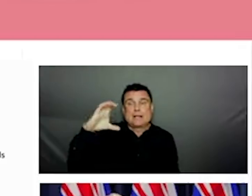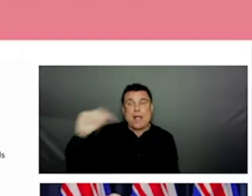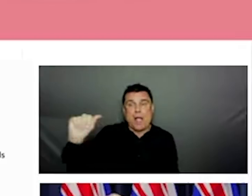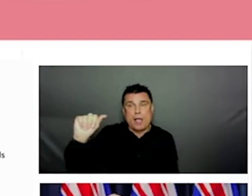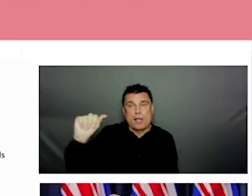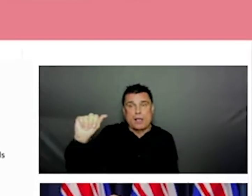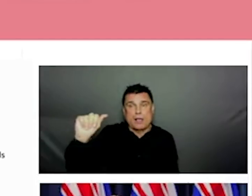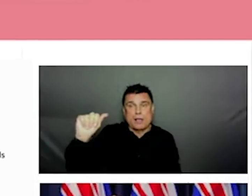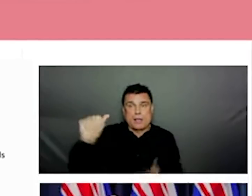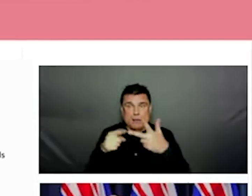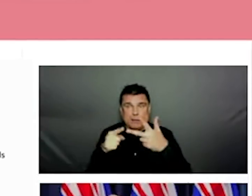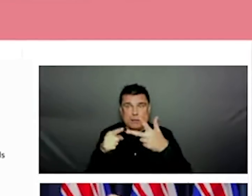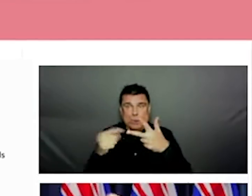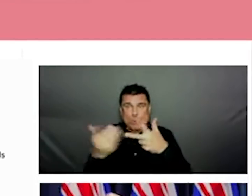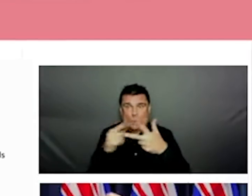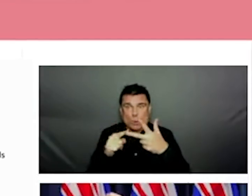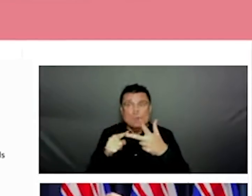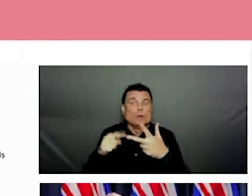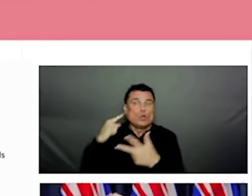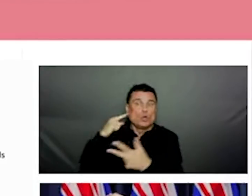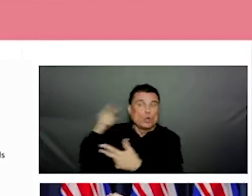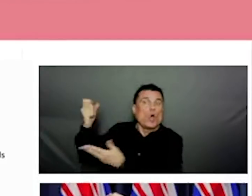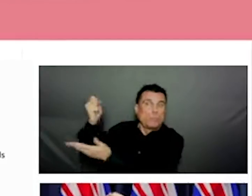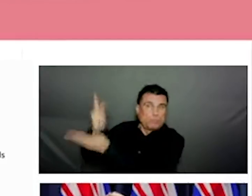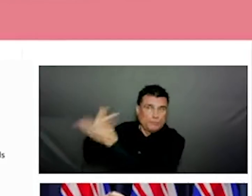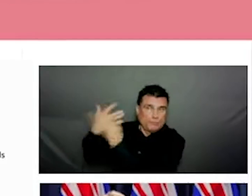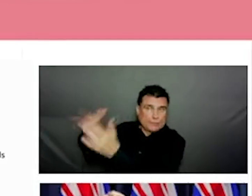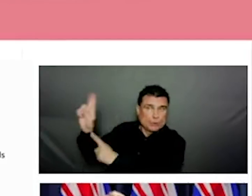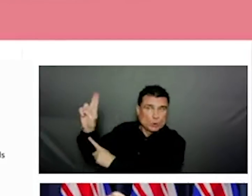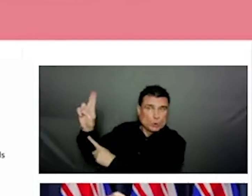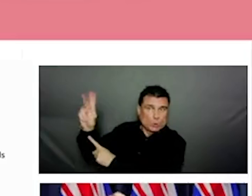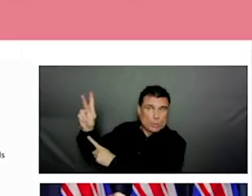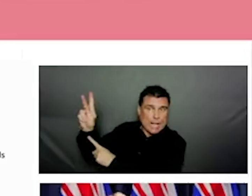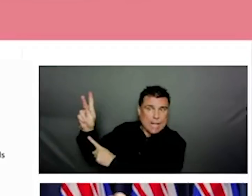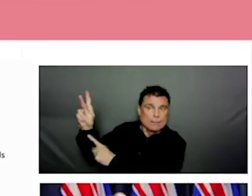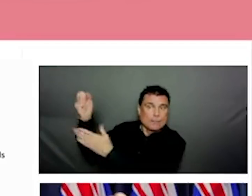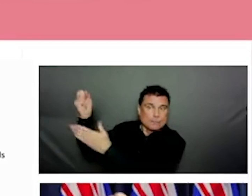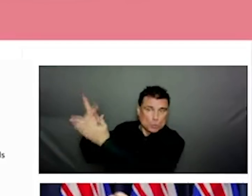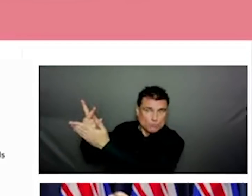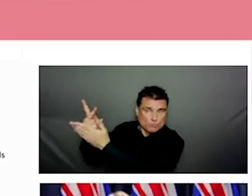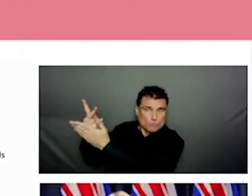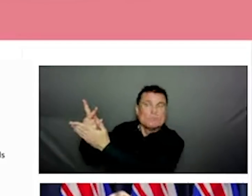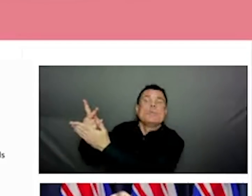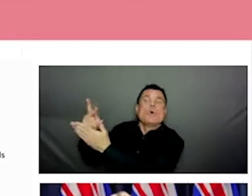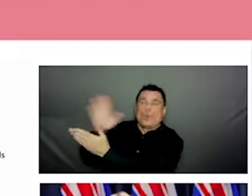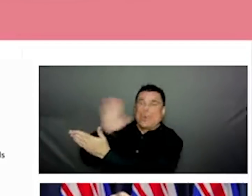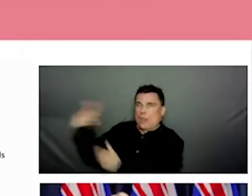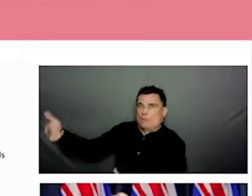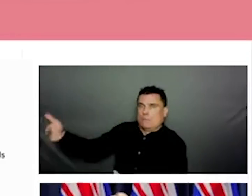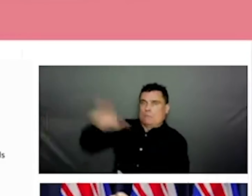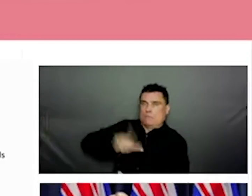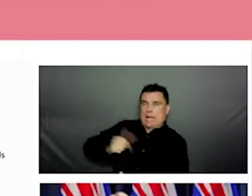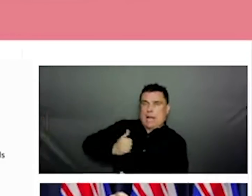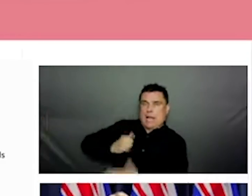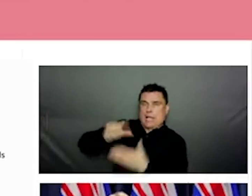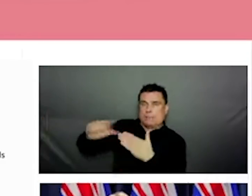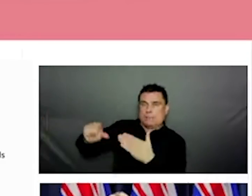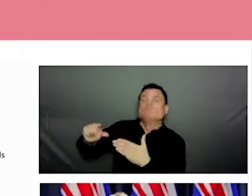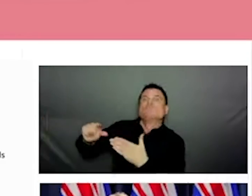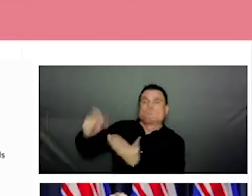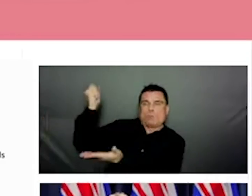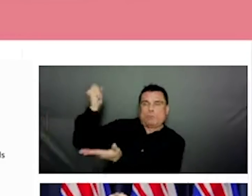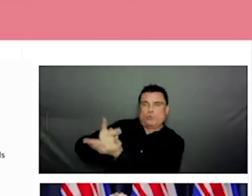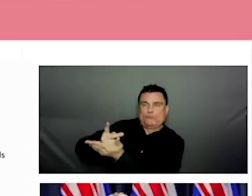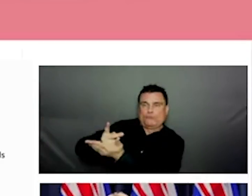review process, both for AstraZeneca and Janssen. We don't know the exact timelines, but we're hopeful that those will be approved